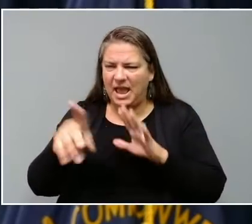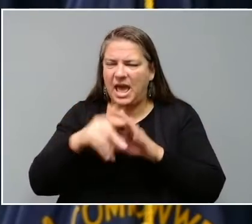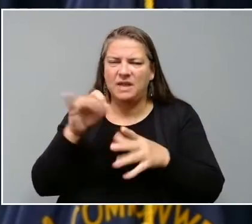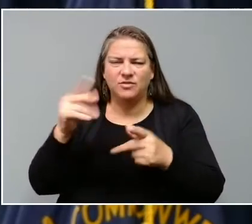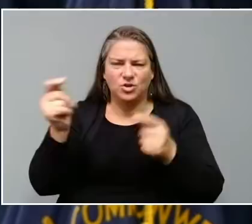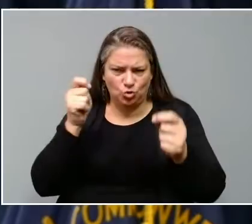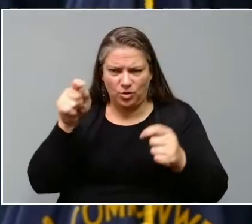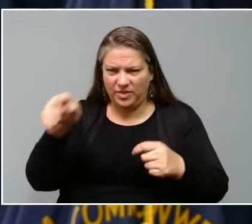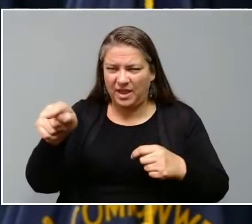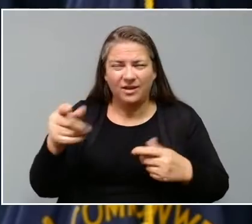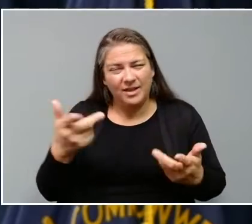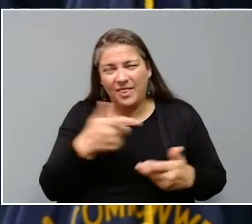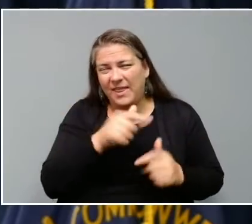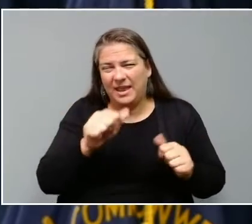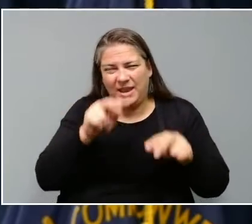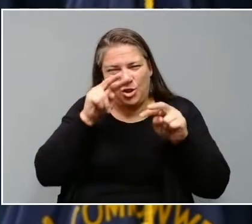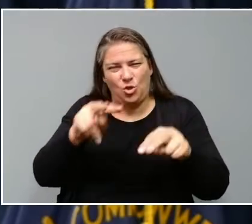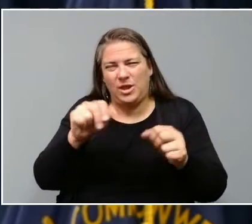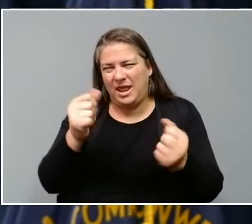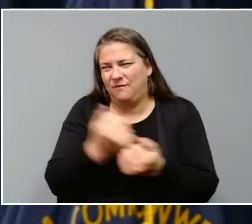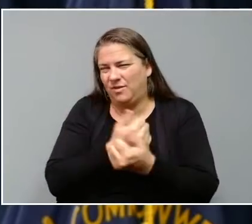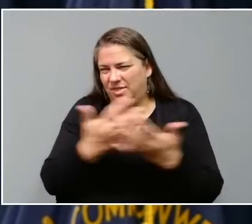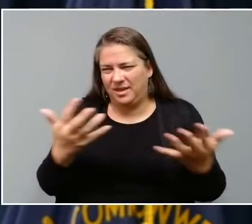Again, they can look at all of that, but I think that